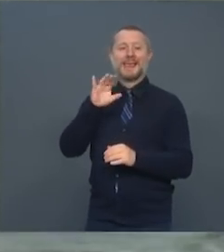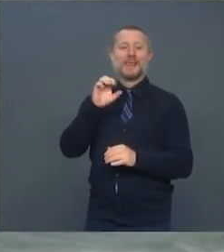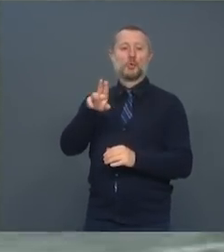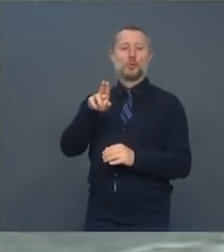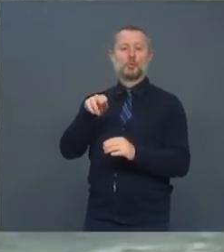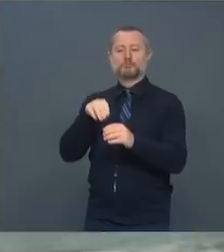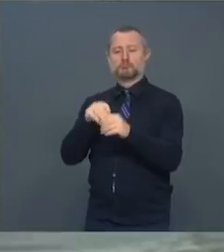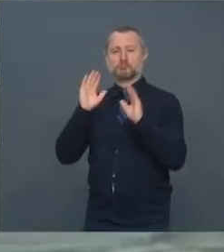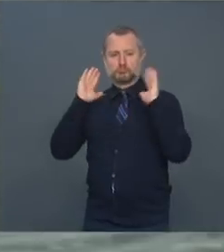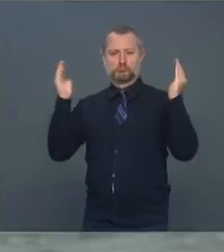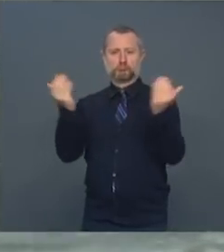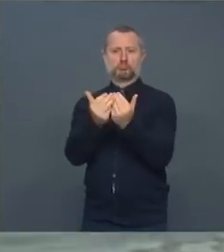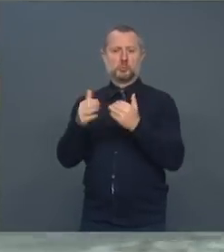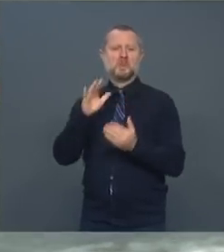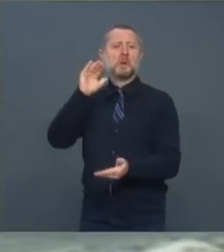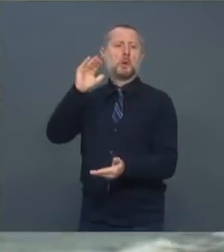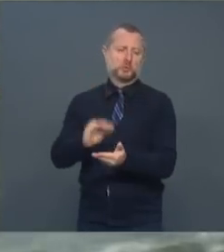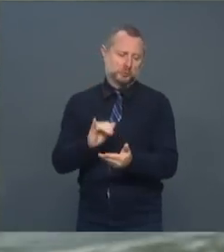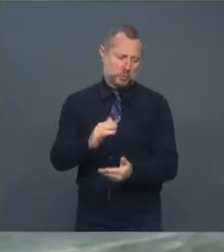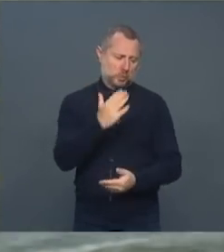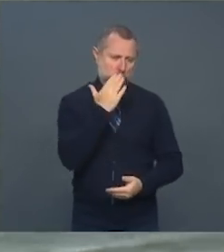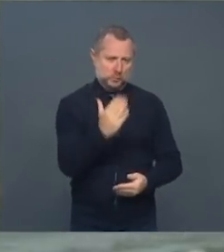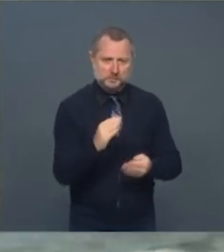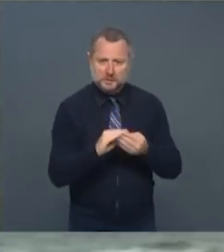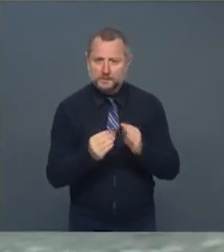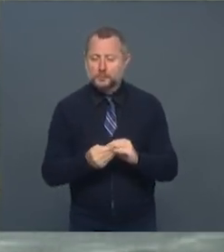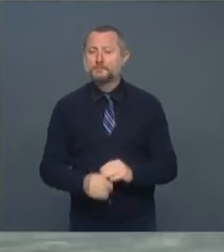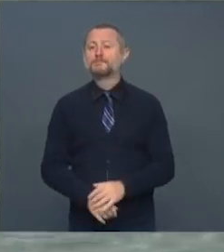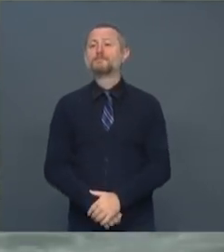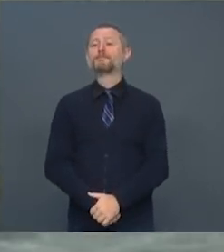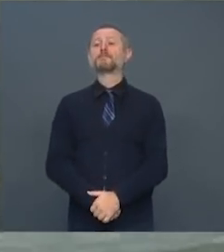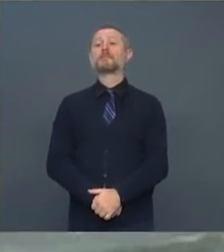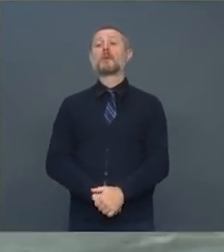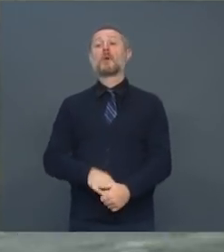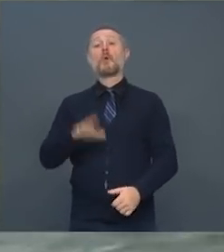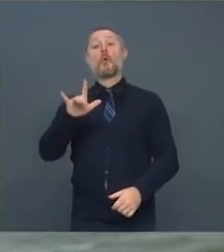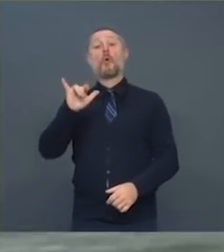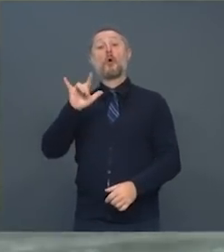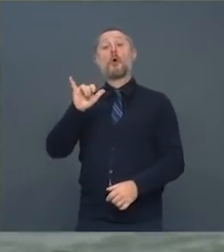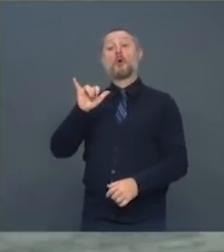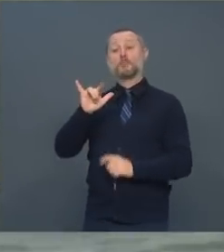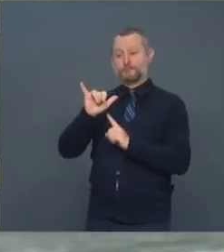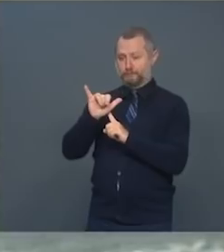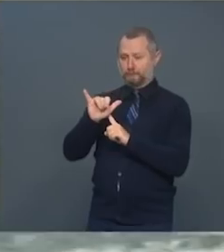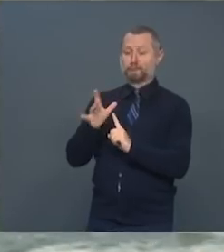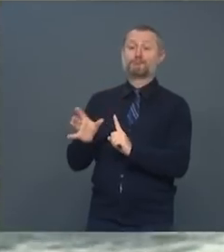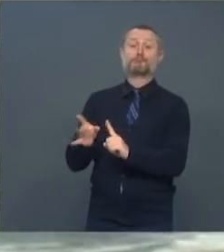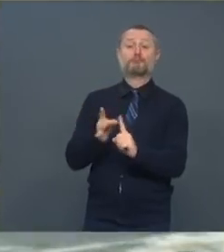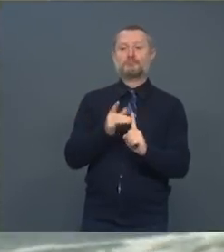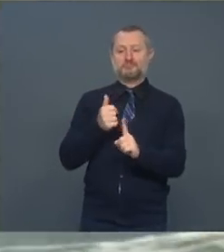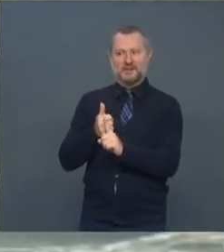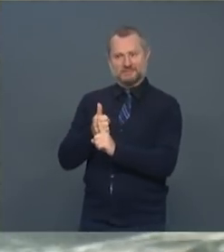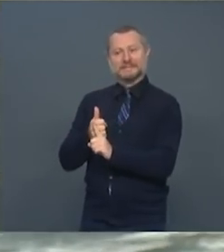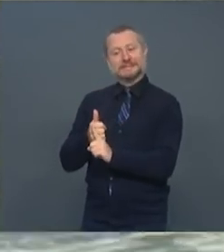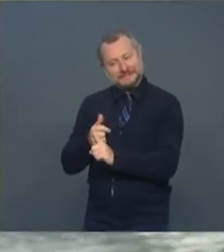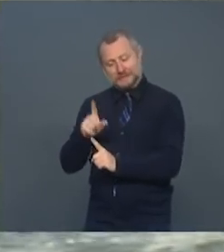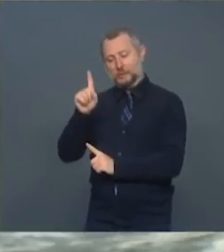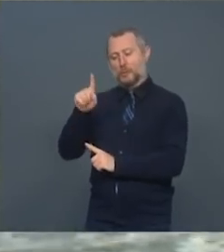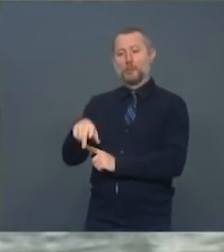down a couple, which is good news. Long Island, the infection rate was 1.3%